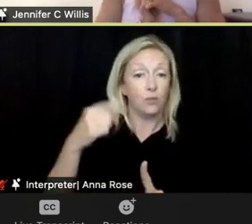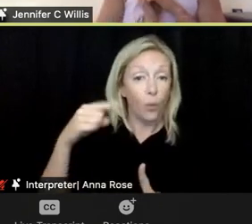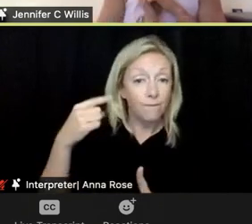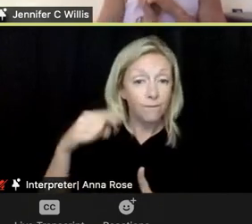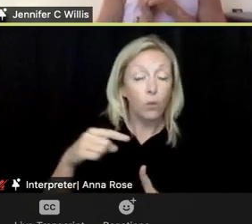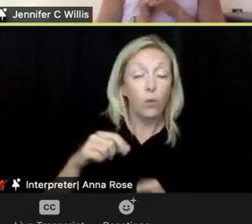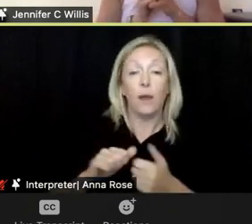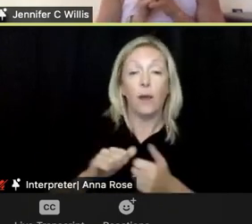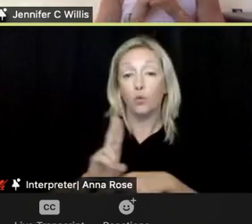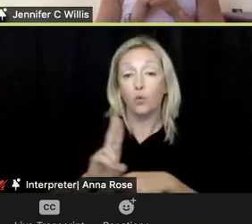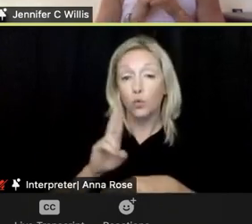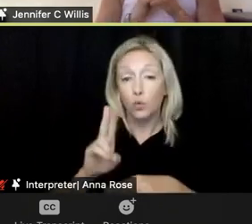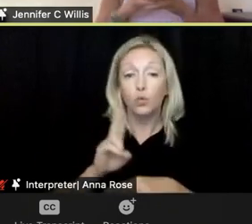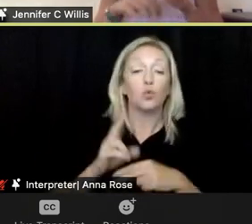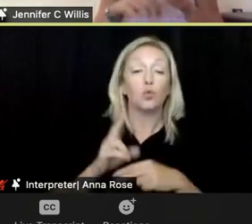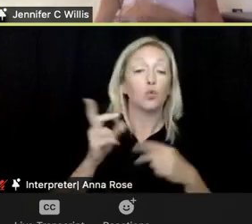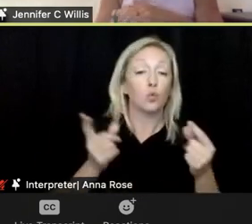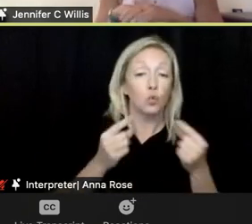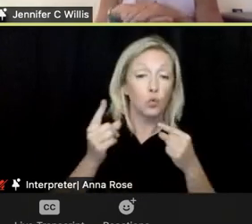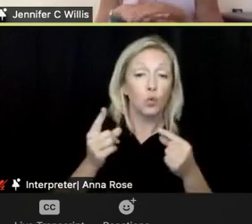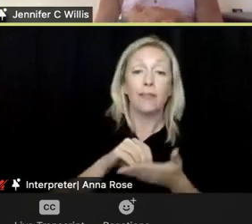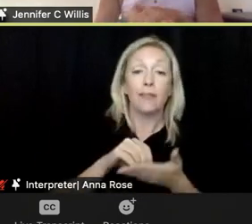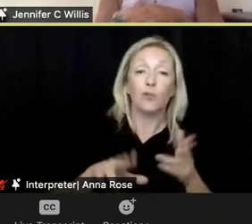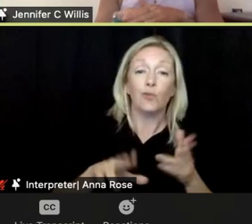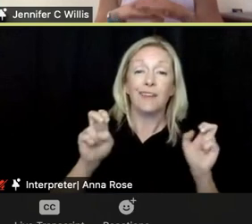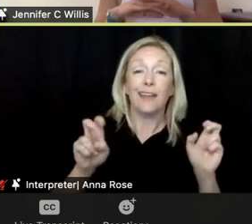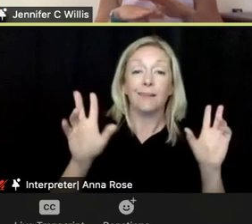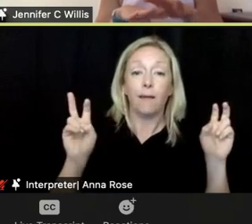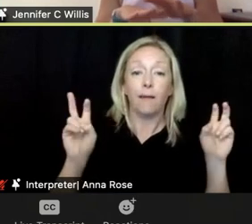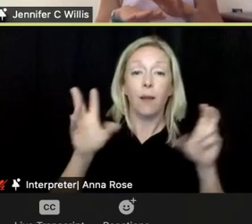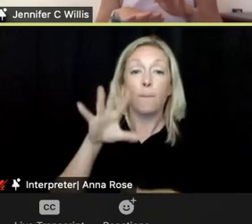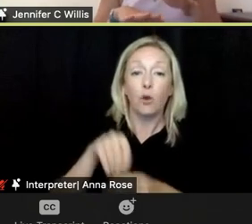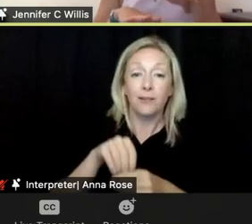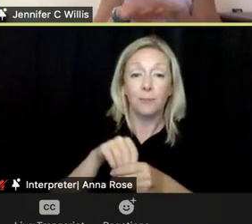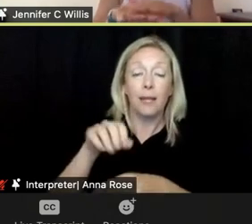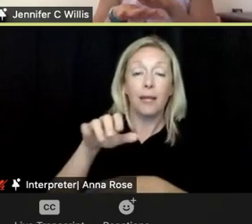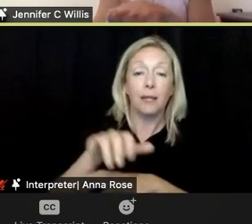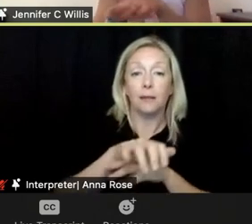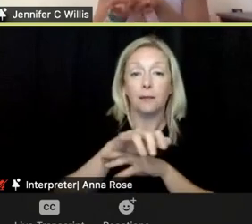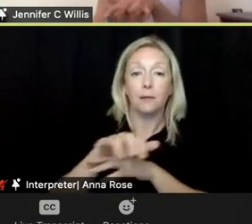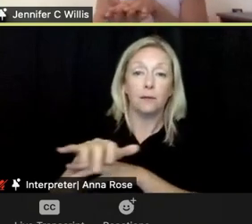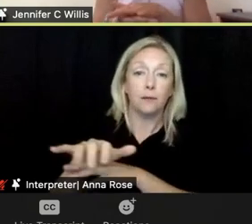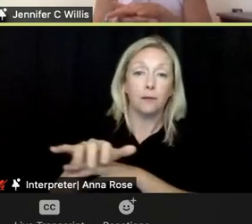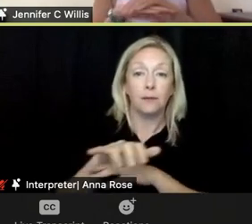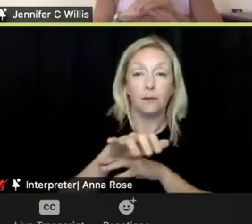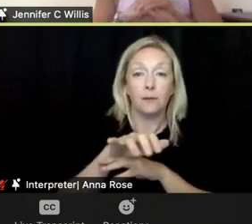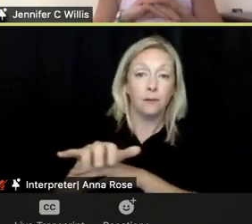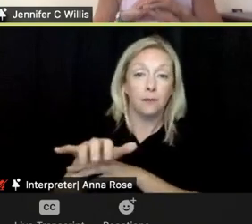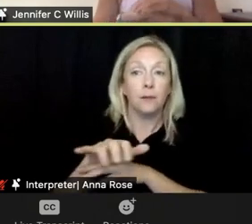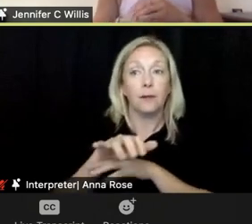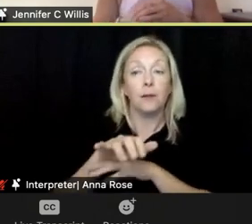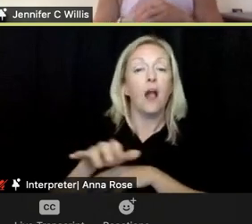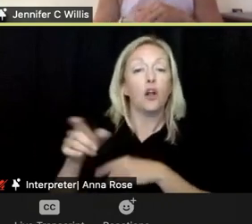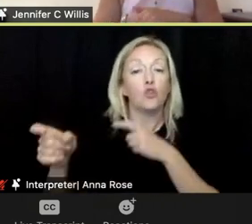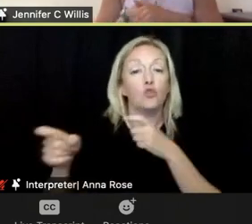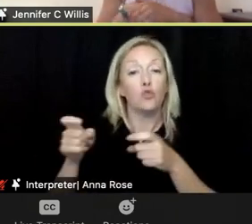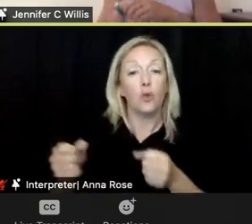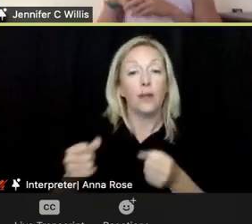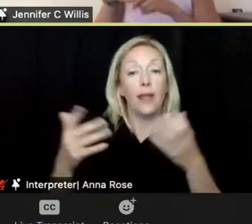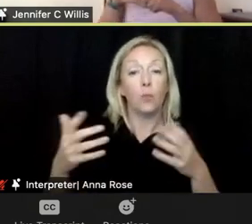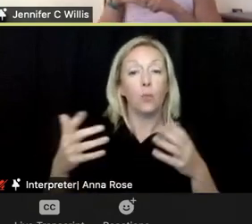it. And the student is able to participate in the manner that in the amount of sensory information that they can